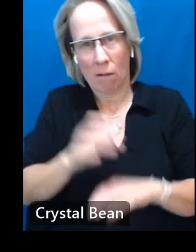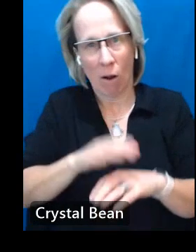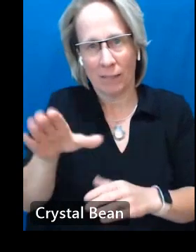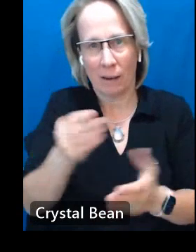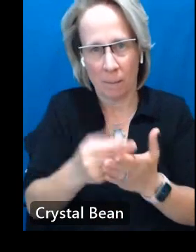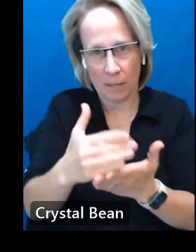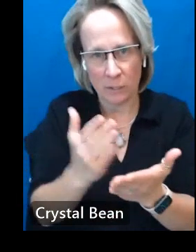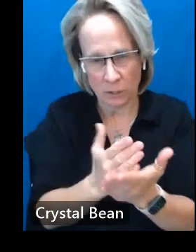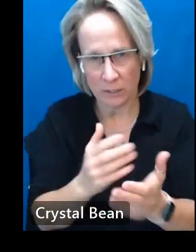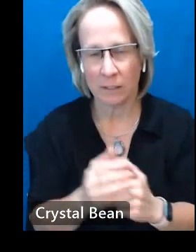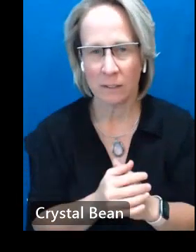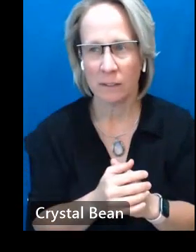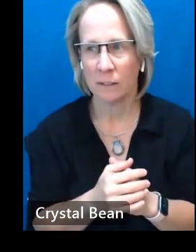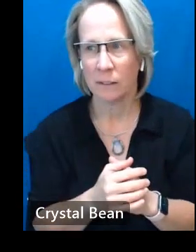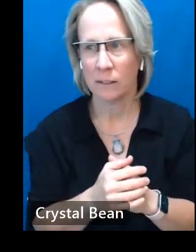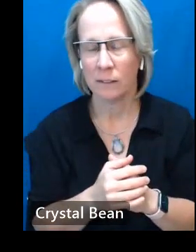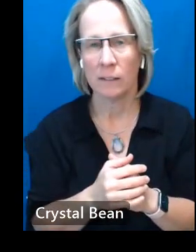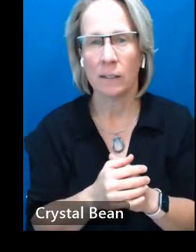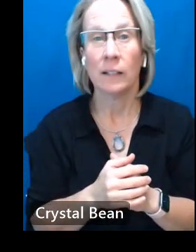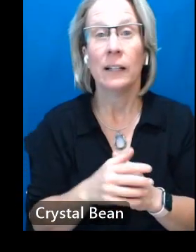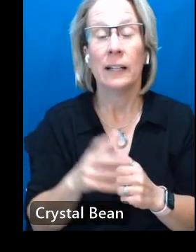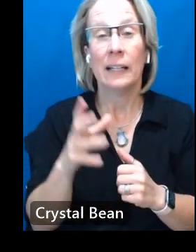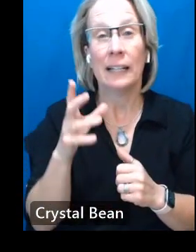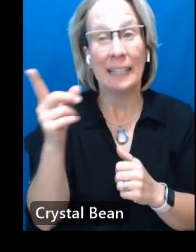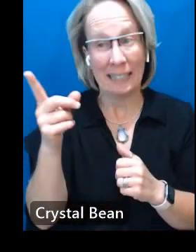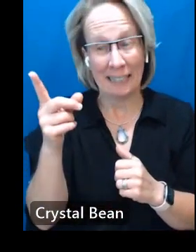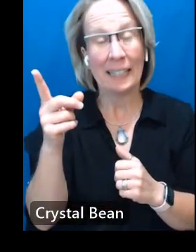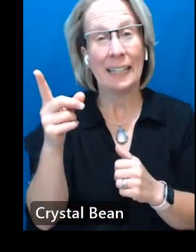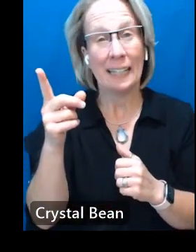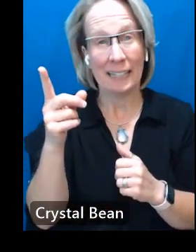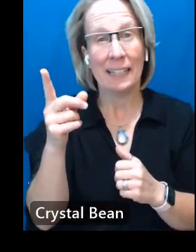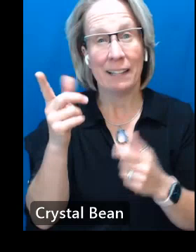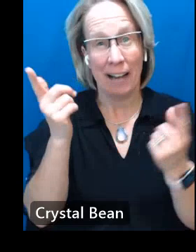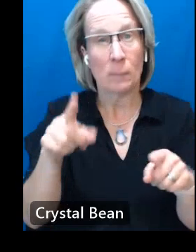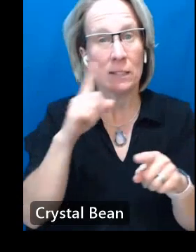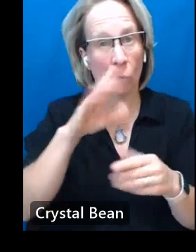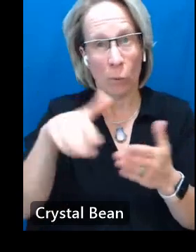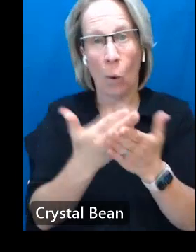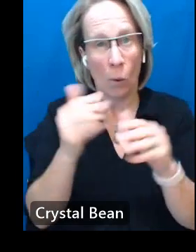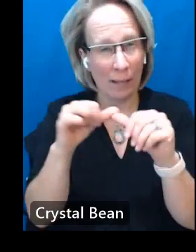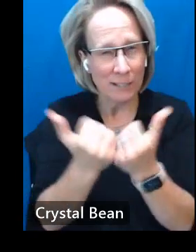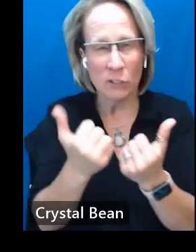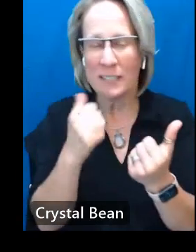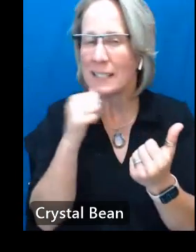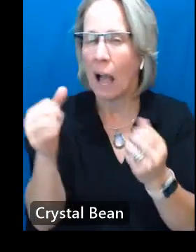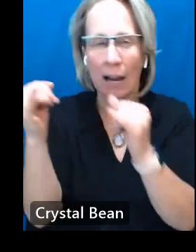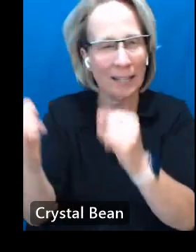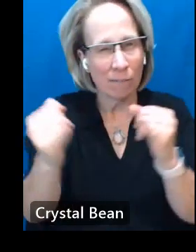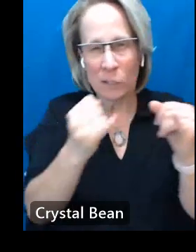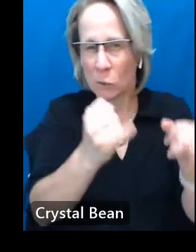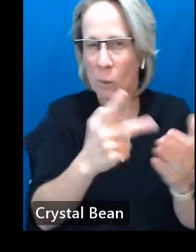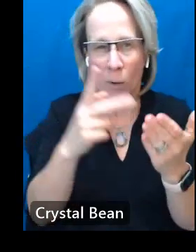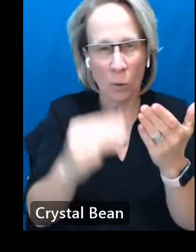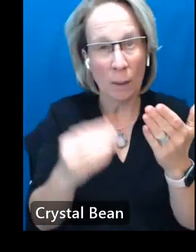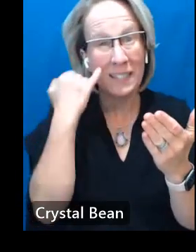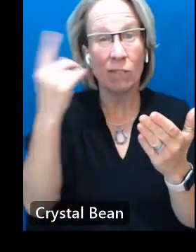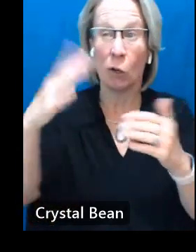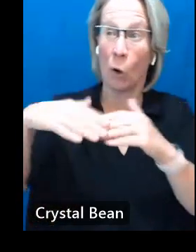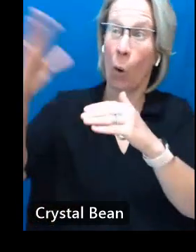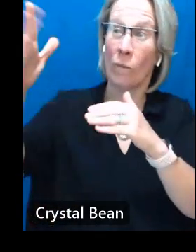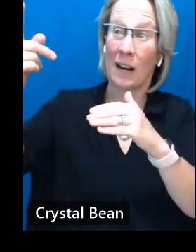It does apply to the agency as a whole, not individual programs. So like if you're over half on one program, but